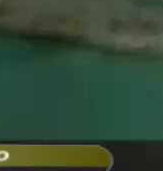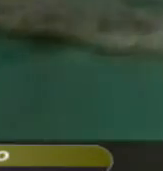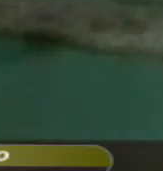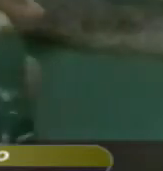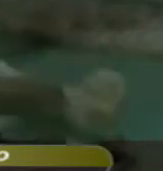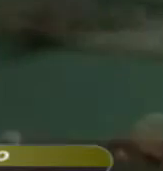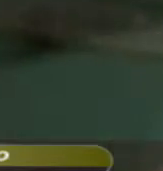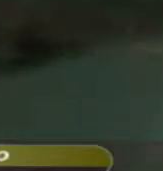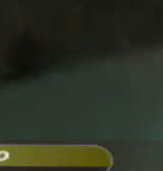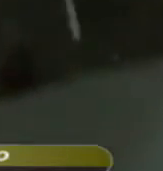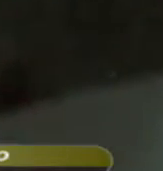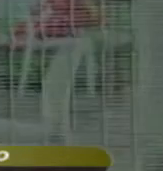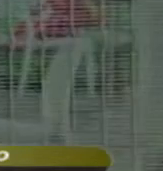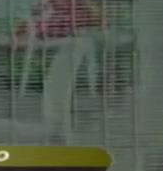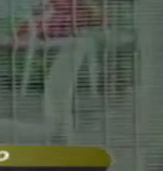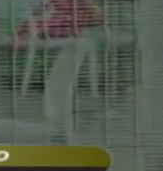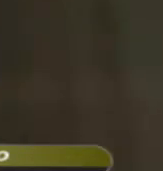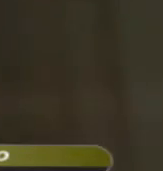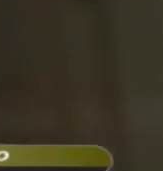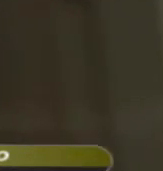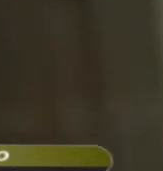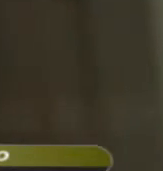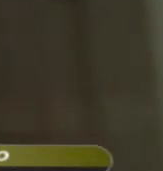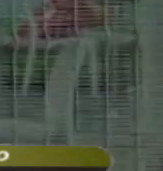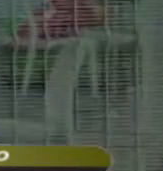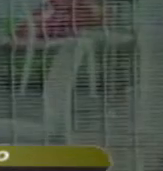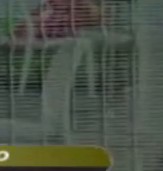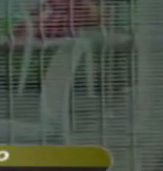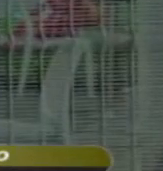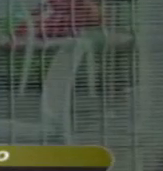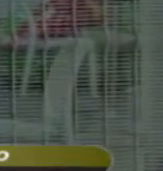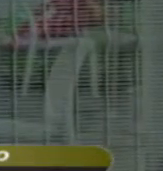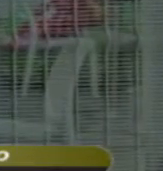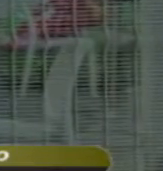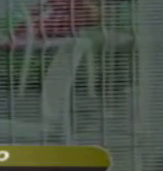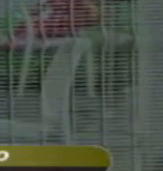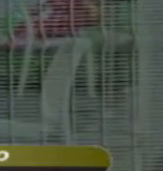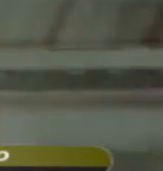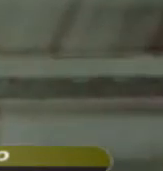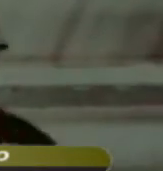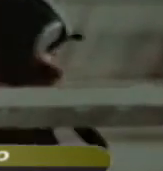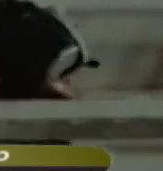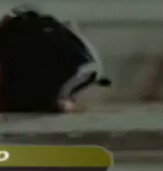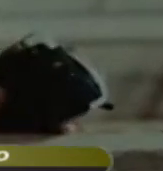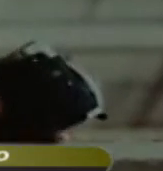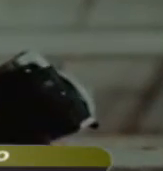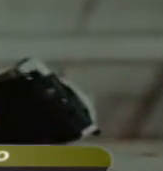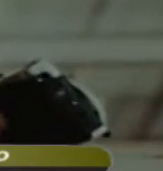I really wanna tell you how my day went. Really want to spend the weekend. I for